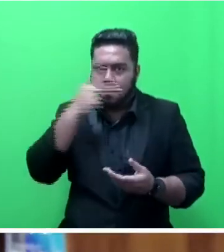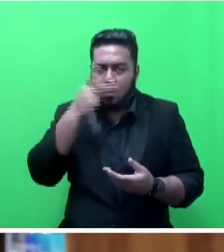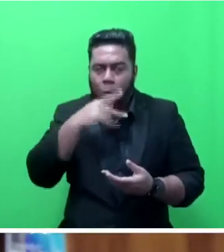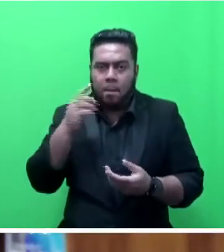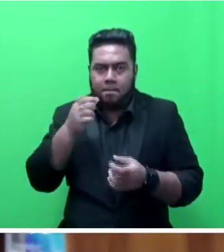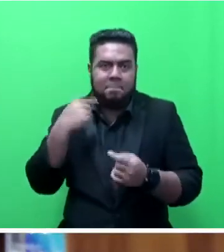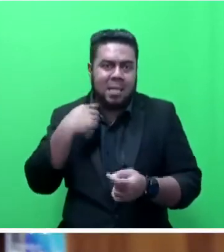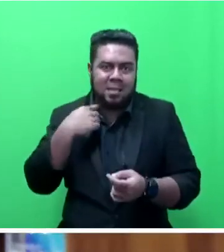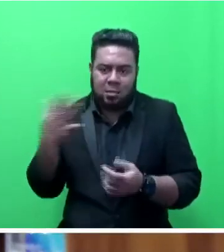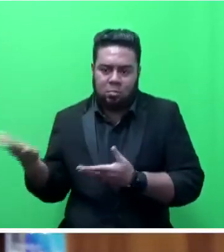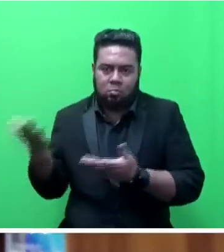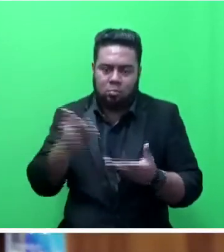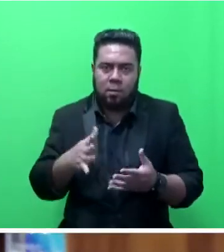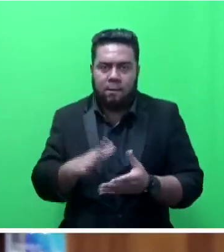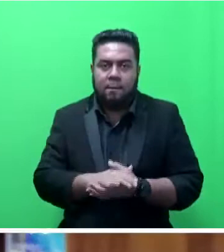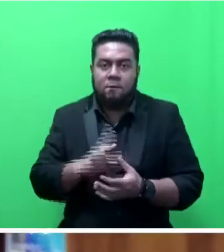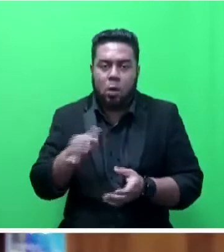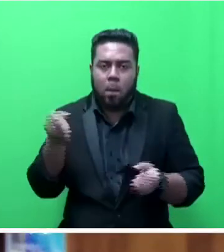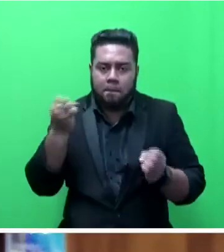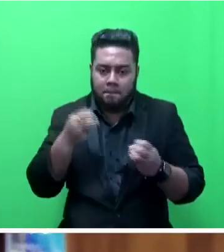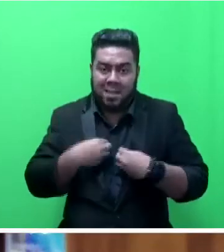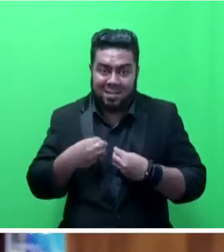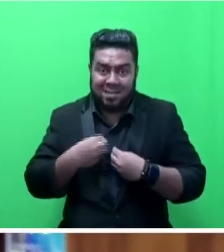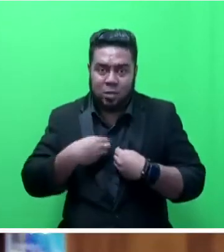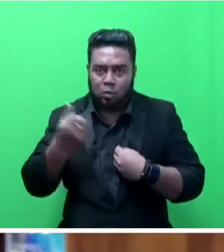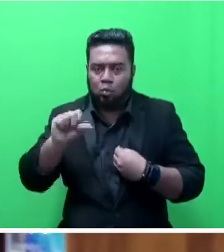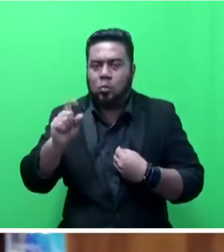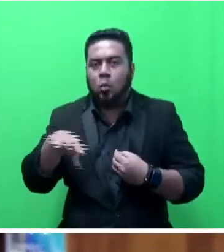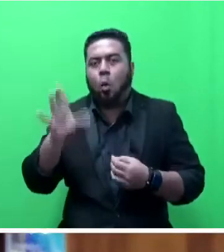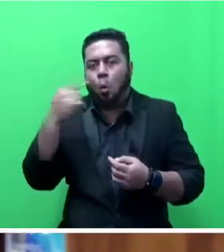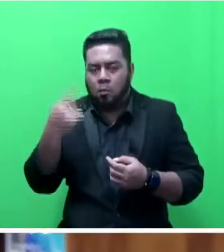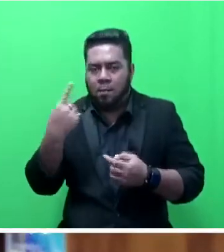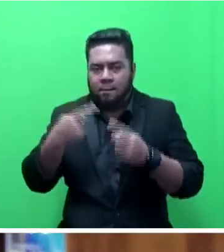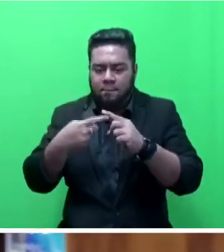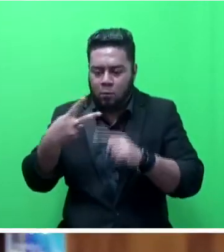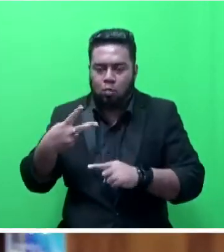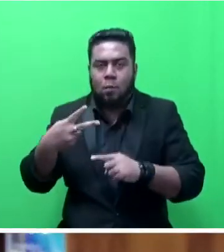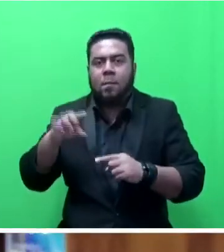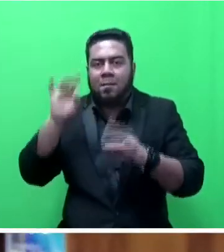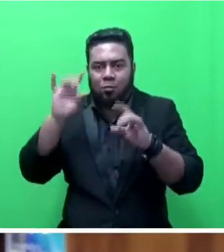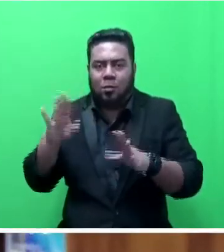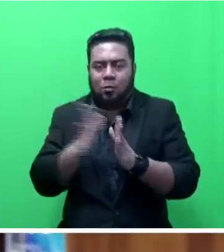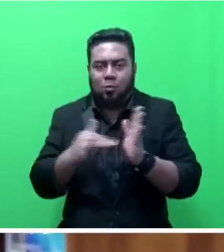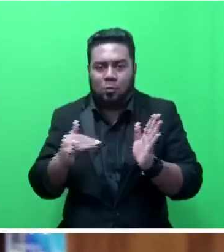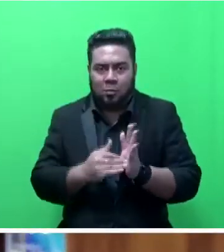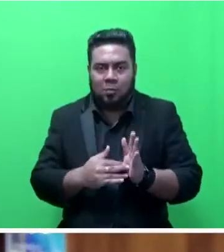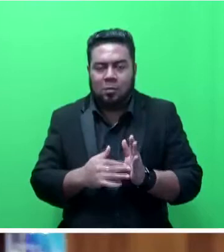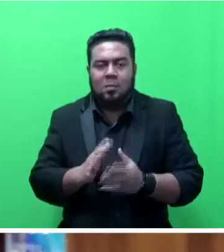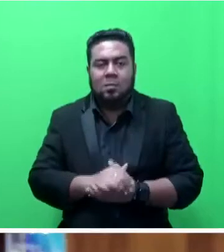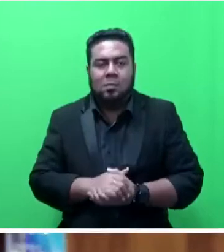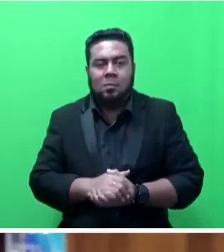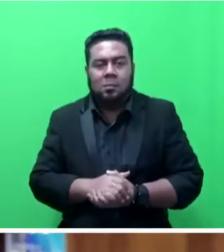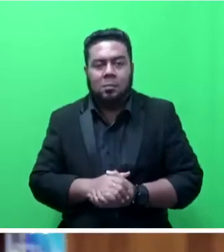consumption, for commercial use only from Australia and New Zealand, and those certified companies approved by BAF following